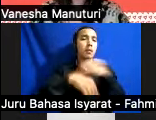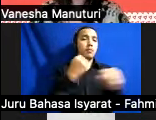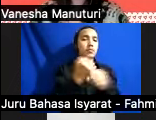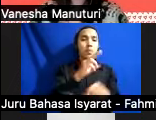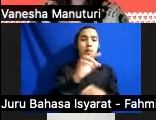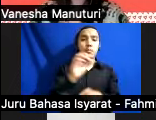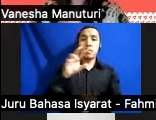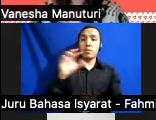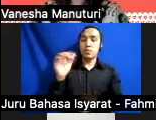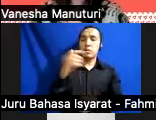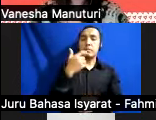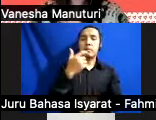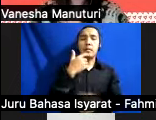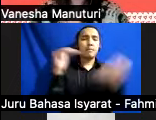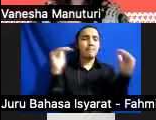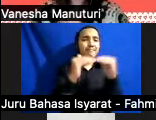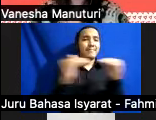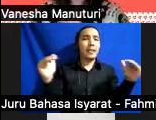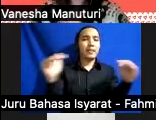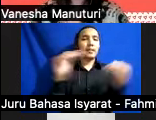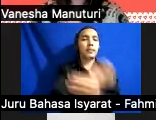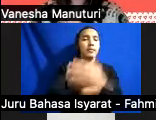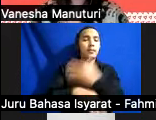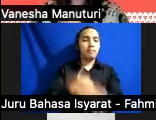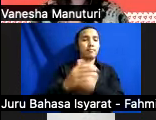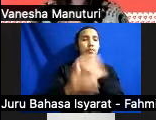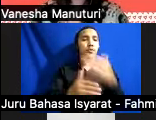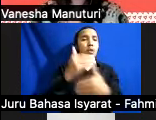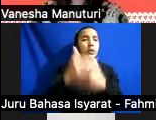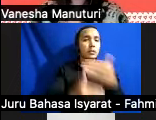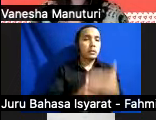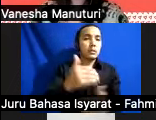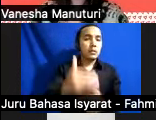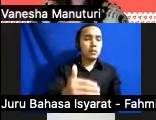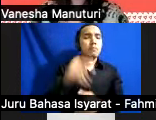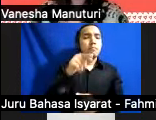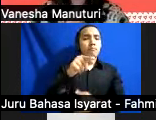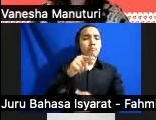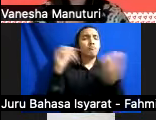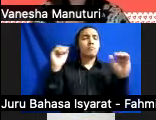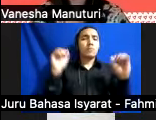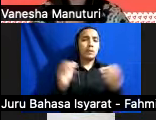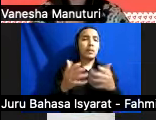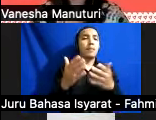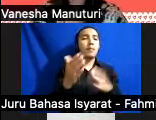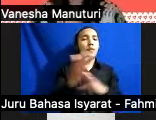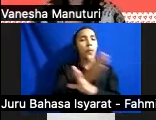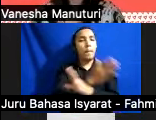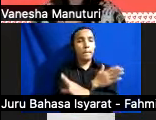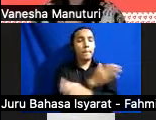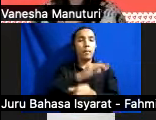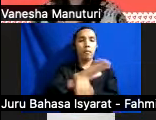of persons with disabilities, which took a process which